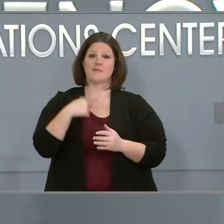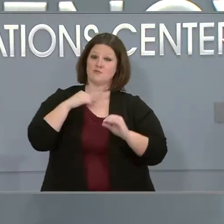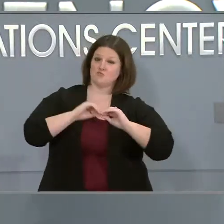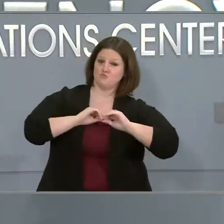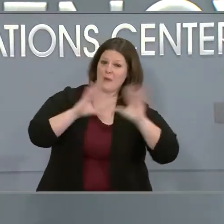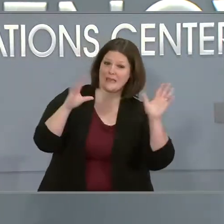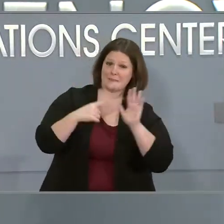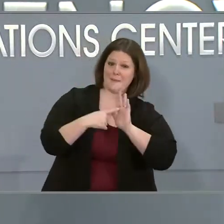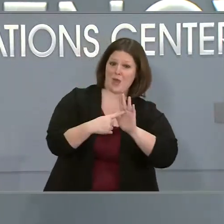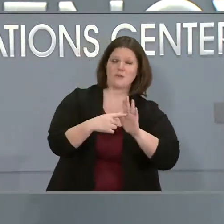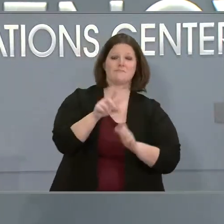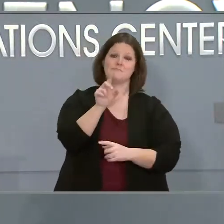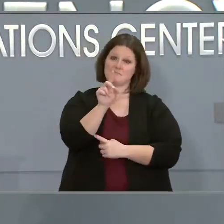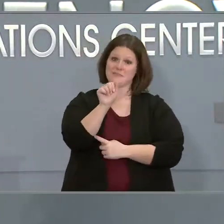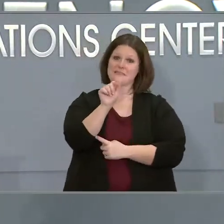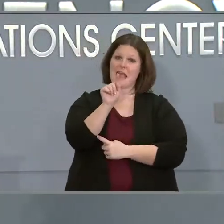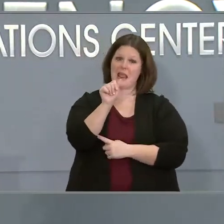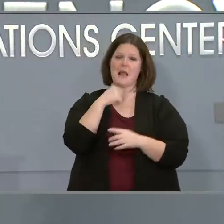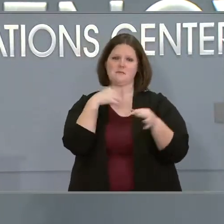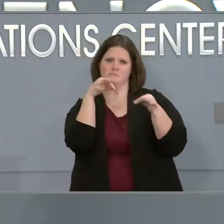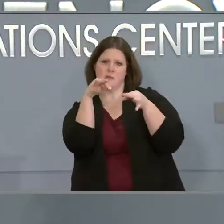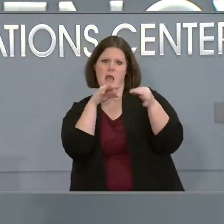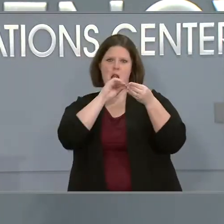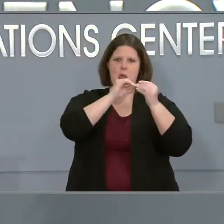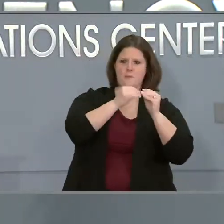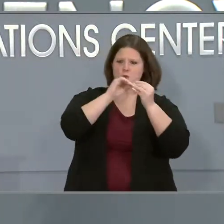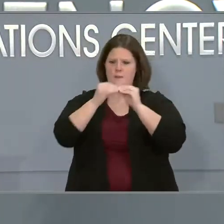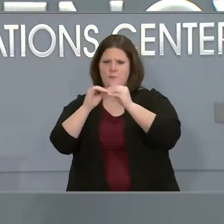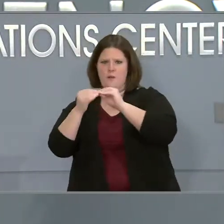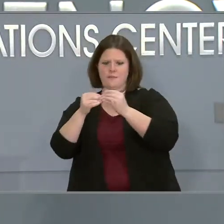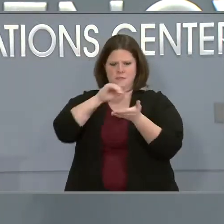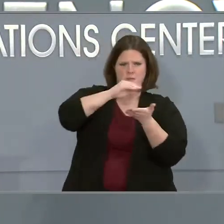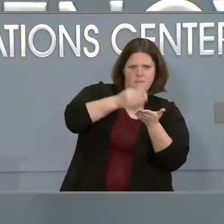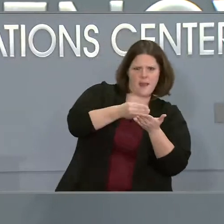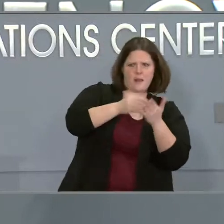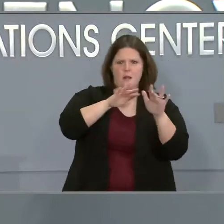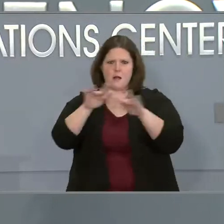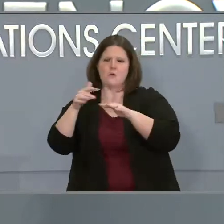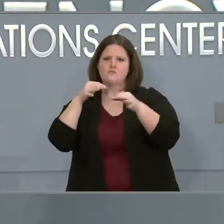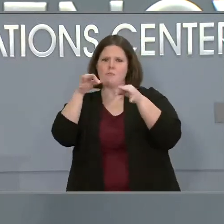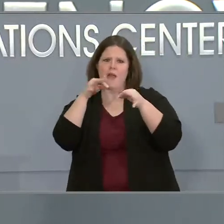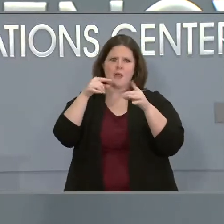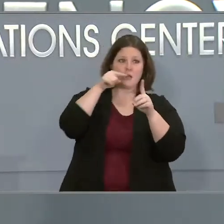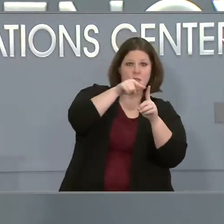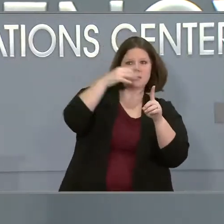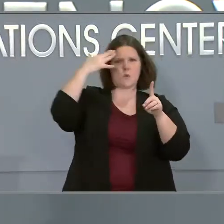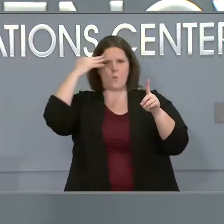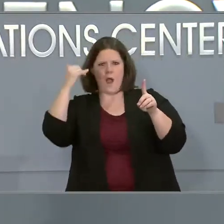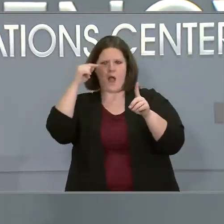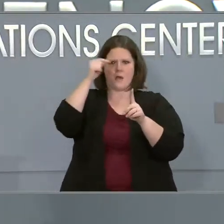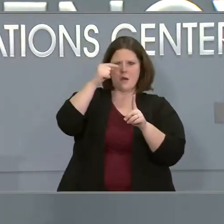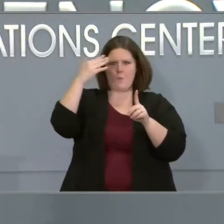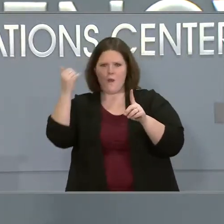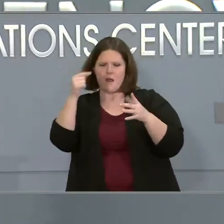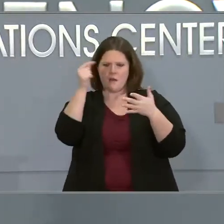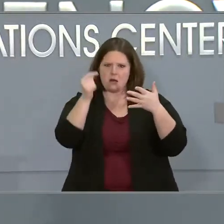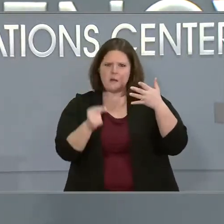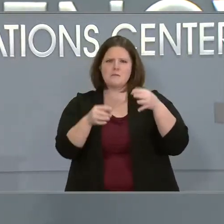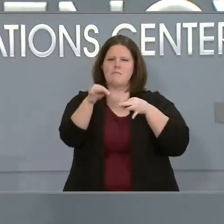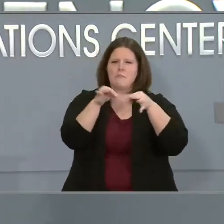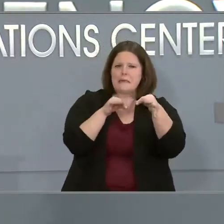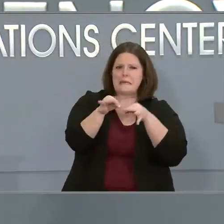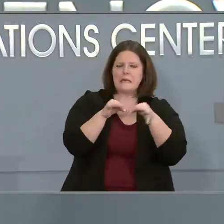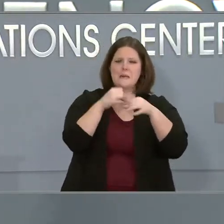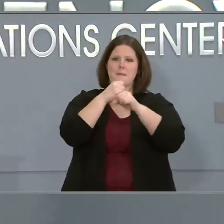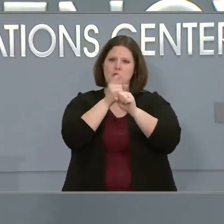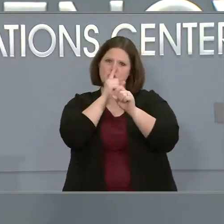help explain why we are making the decisions we are making. And I also, you know, make sure that folks